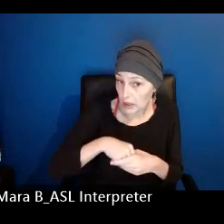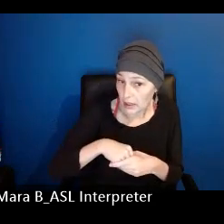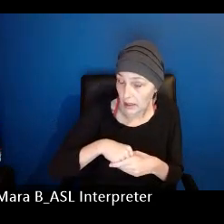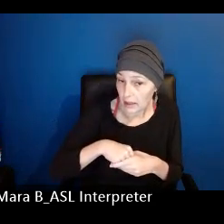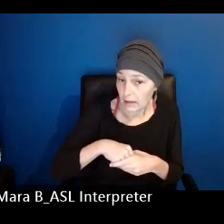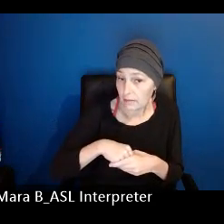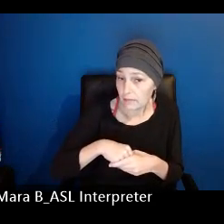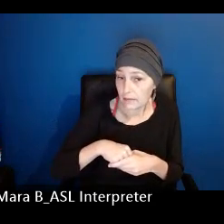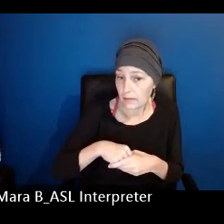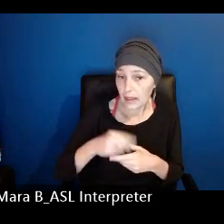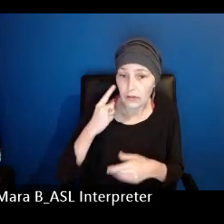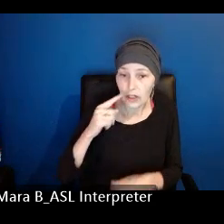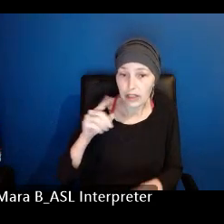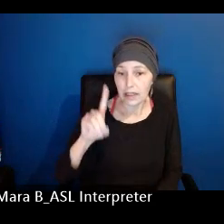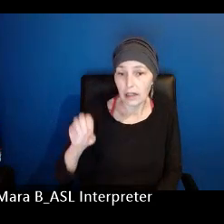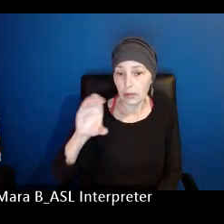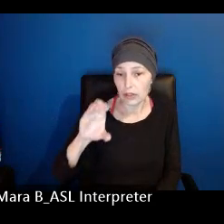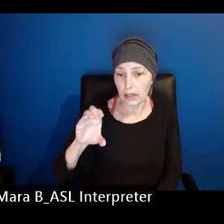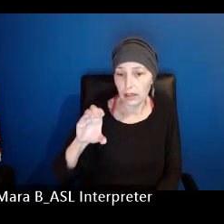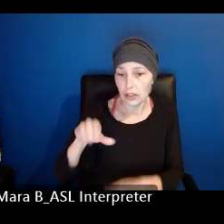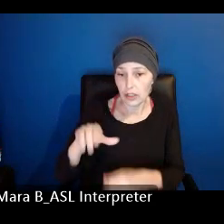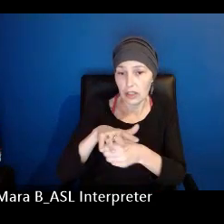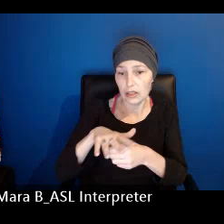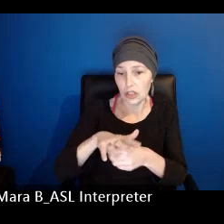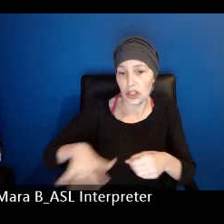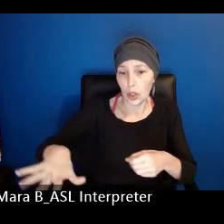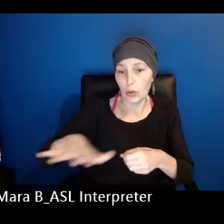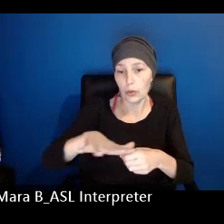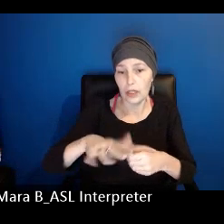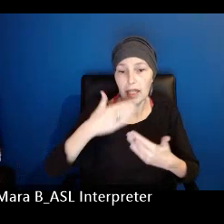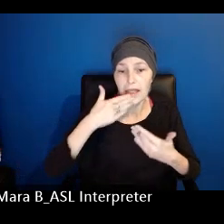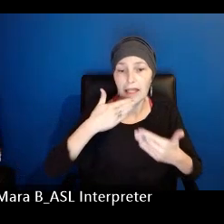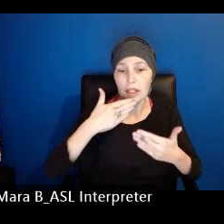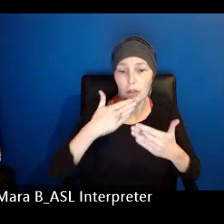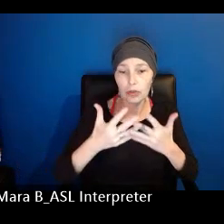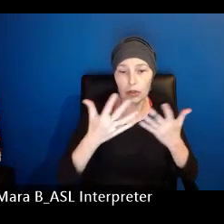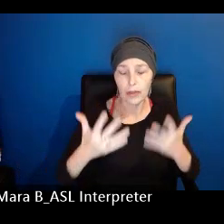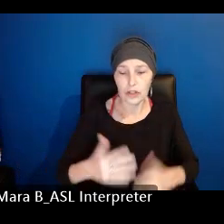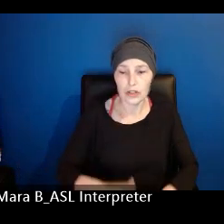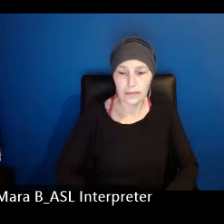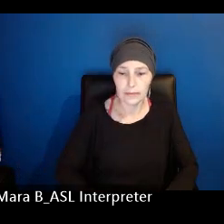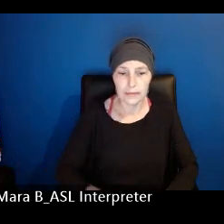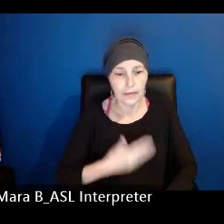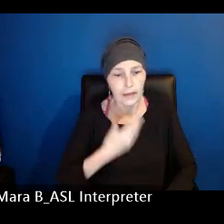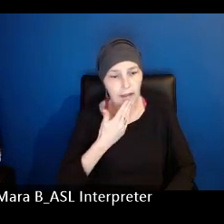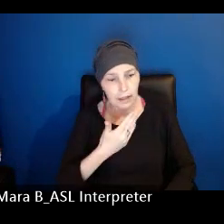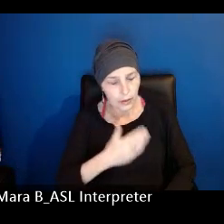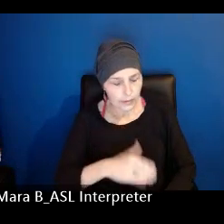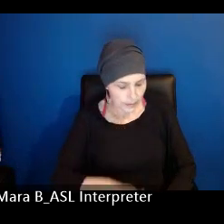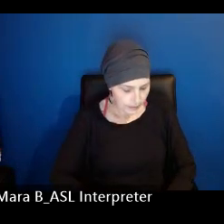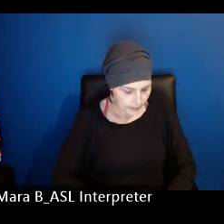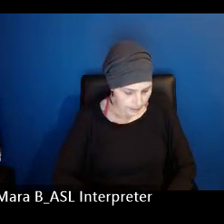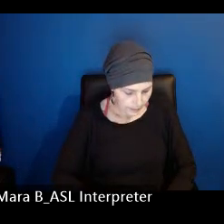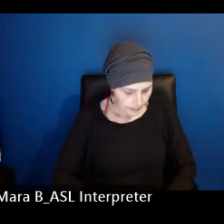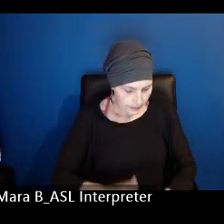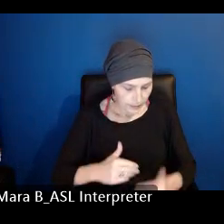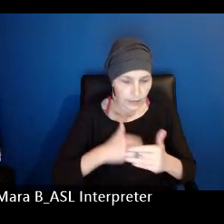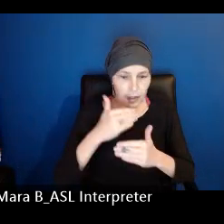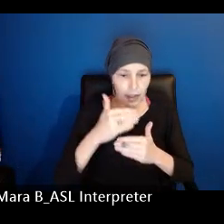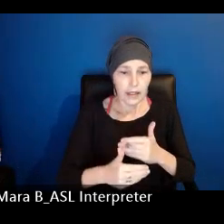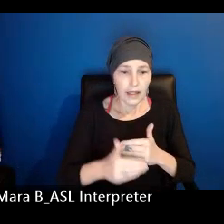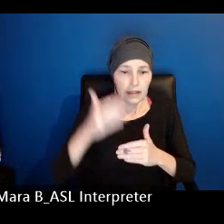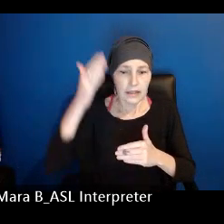of a decarbonization zone. Thank you so much. Appreciate it. Thank you, Morgan. All right, the next speaker is